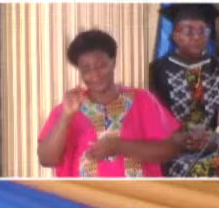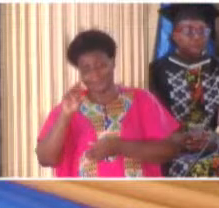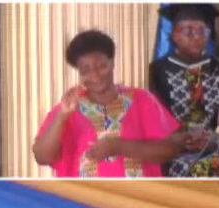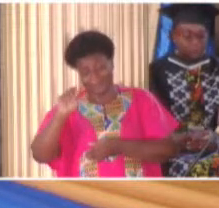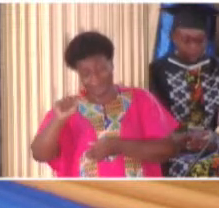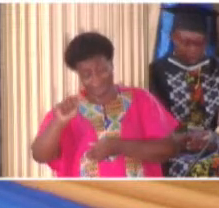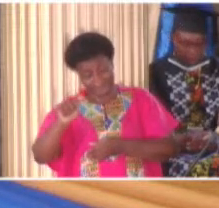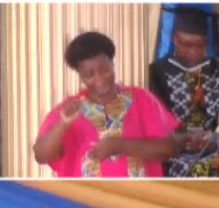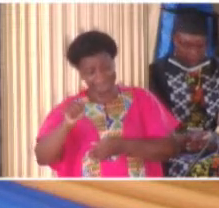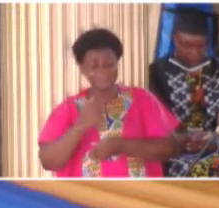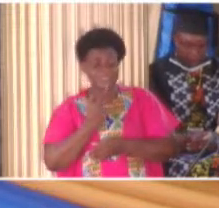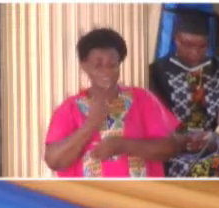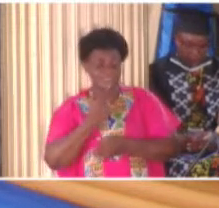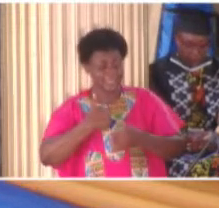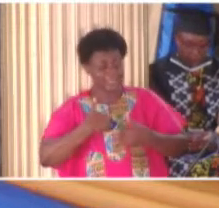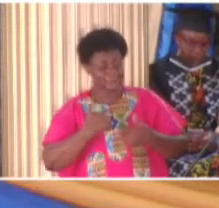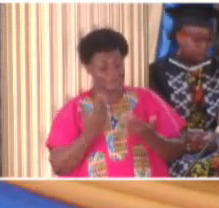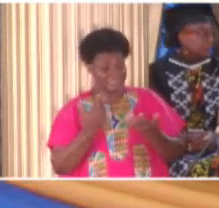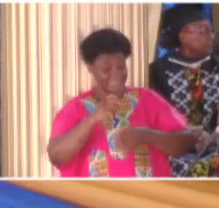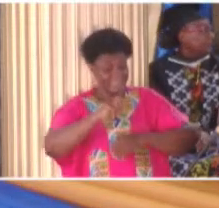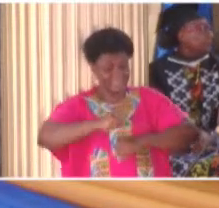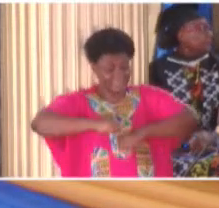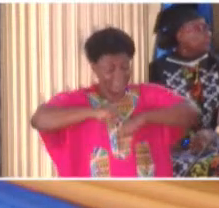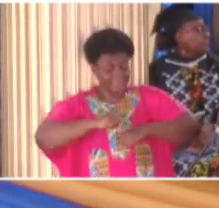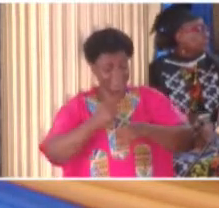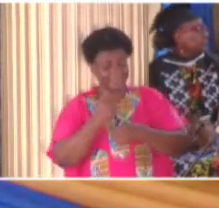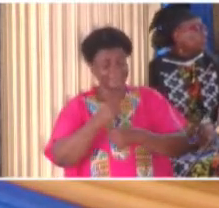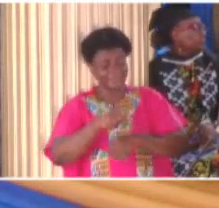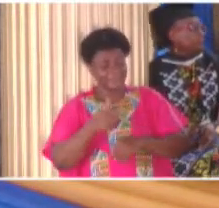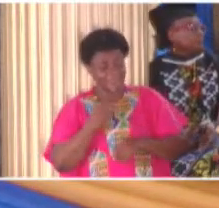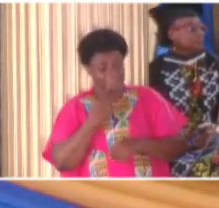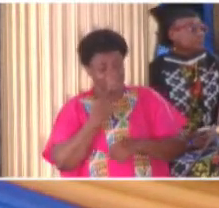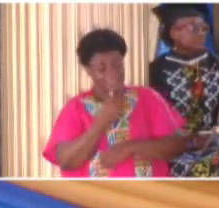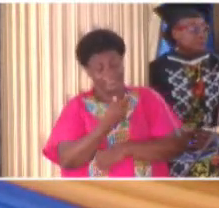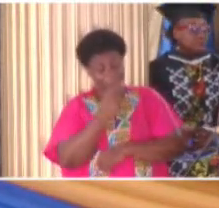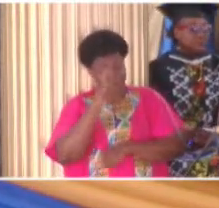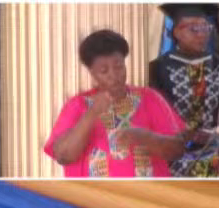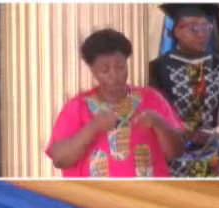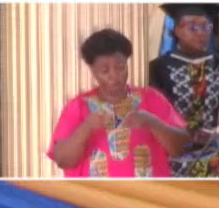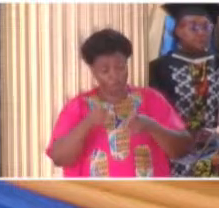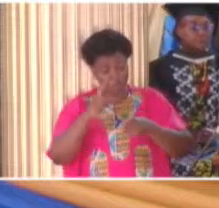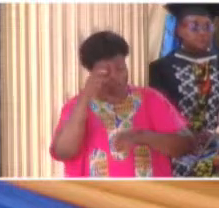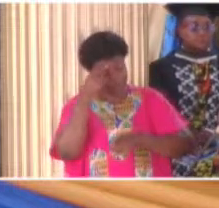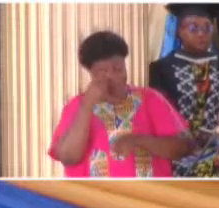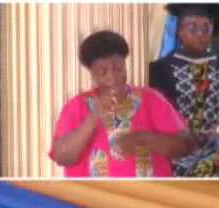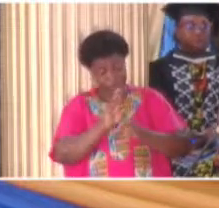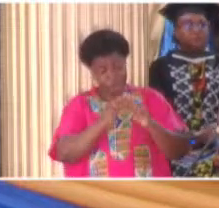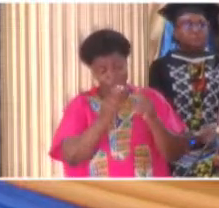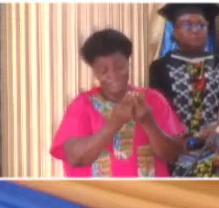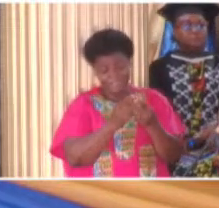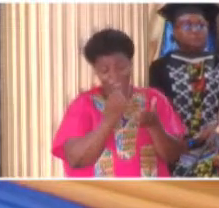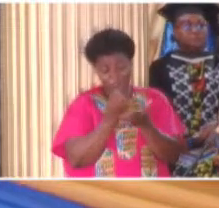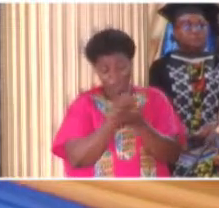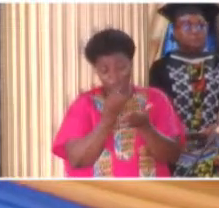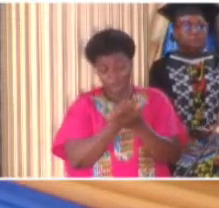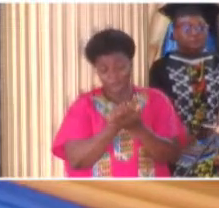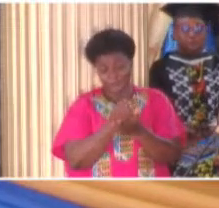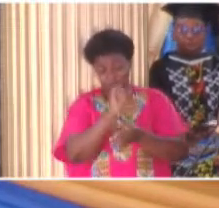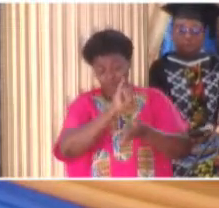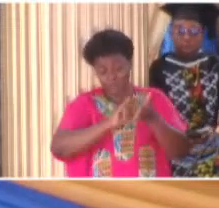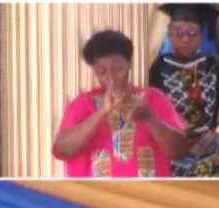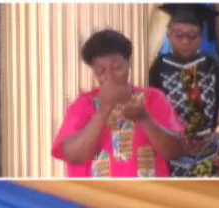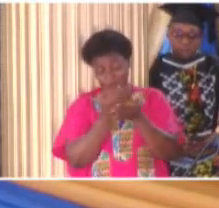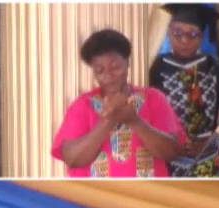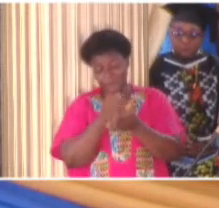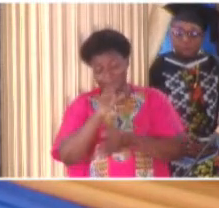and as a senior research fellow at the governance units of the Institute of Economic Affairs. He has